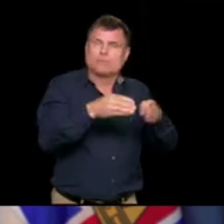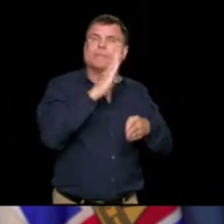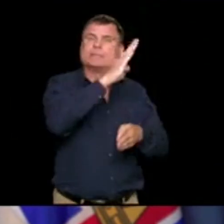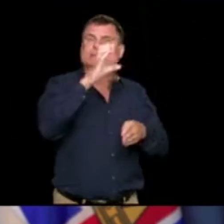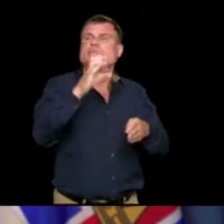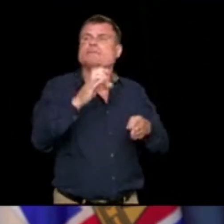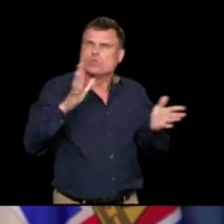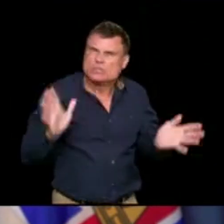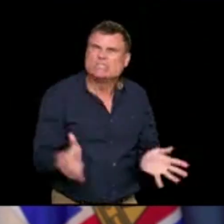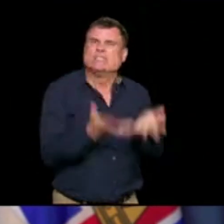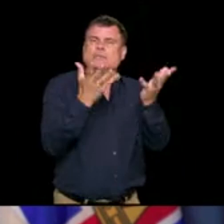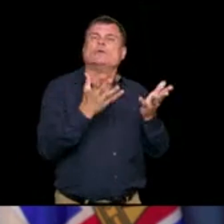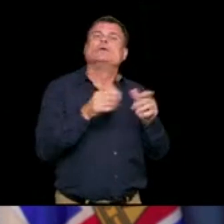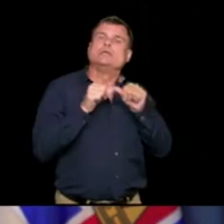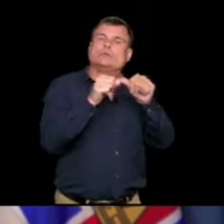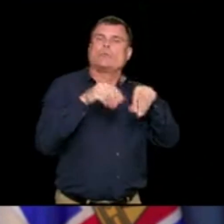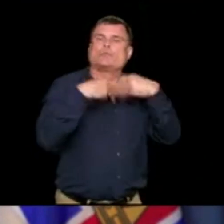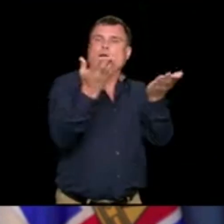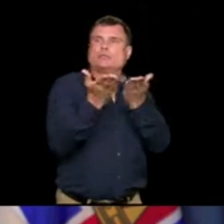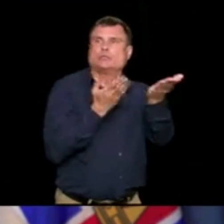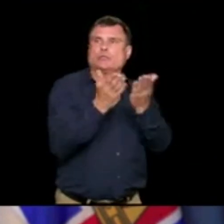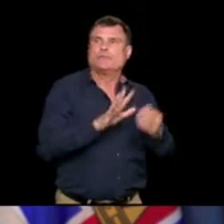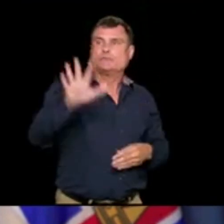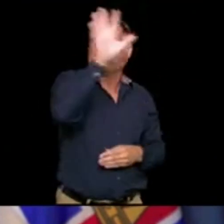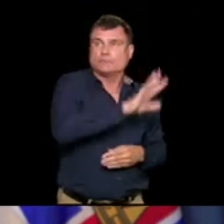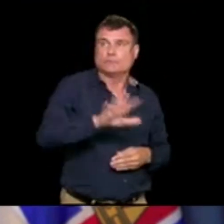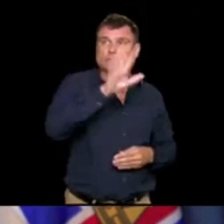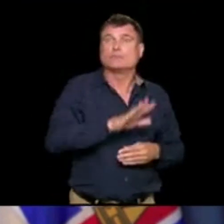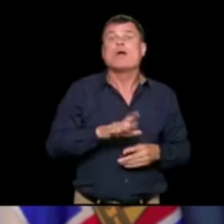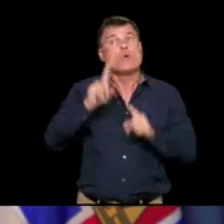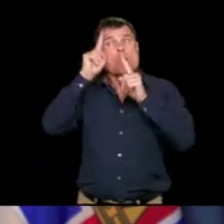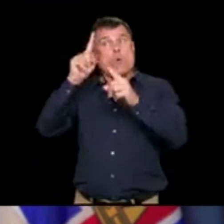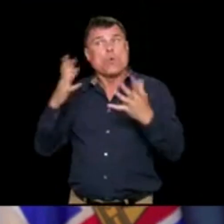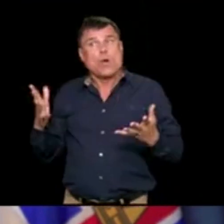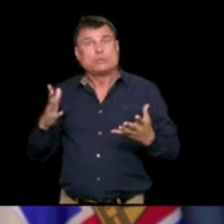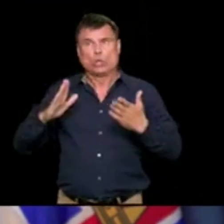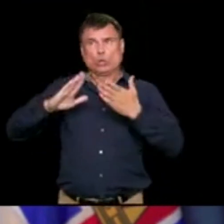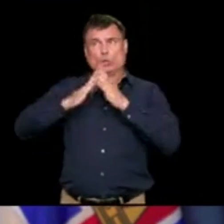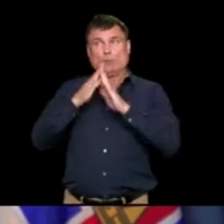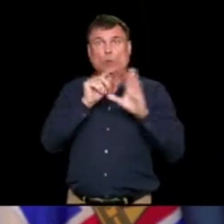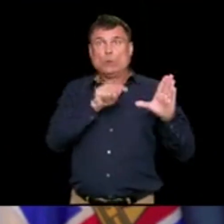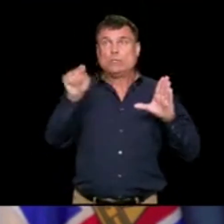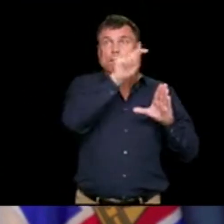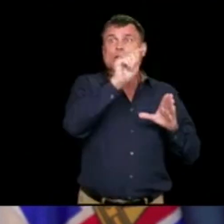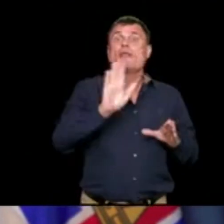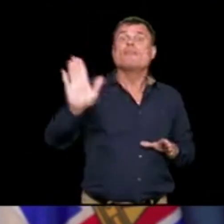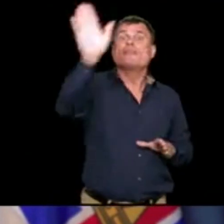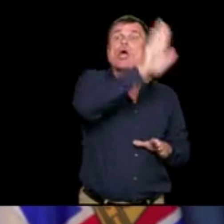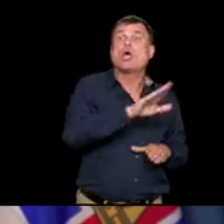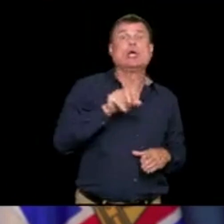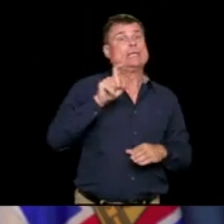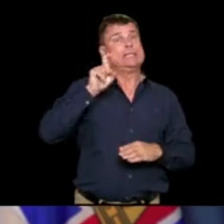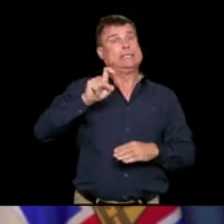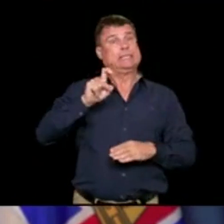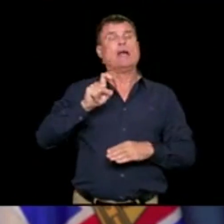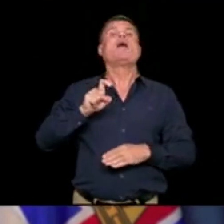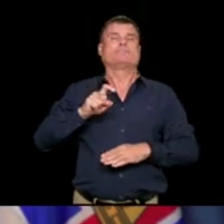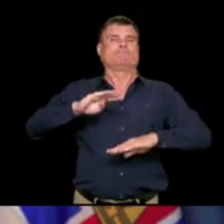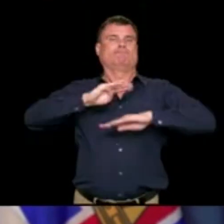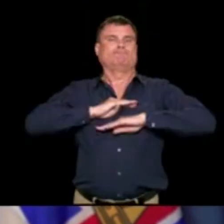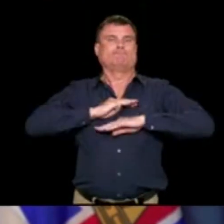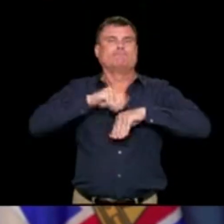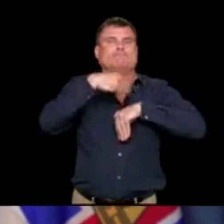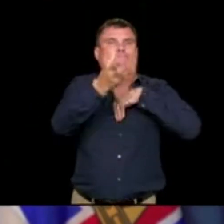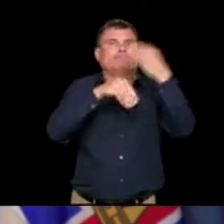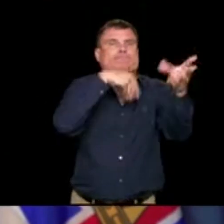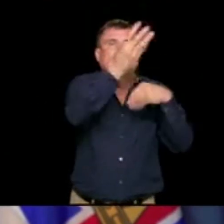BC Ferries to continue to deliver service, but it must be done in a way that ensures the interests of people and coastal communities